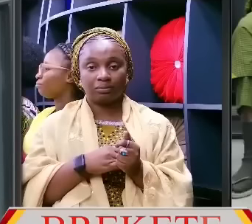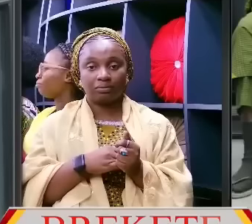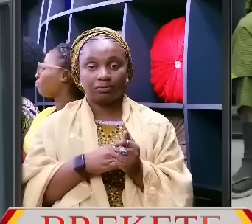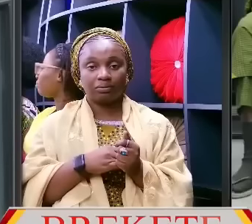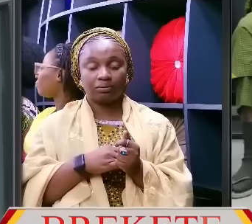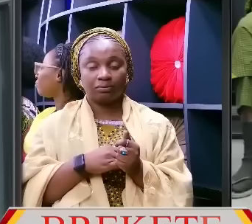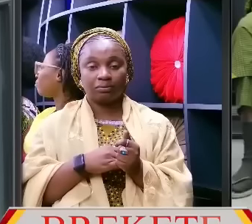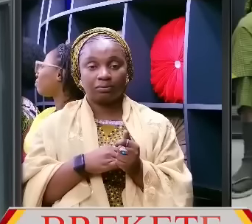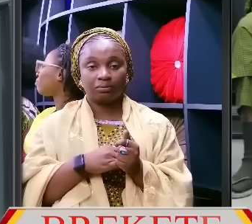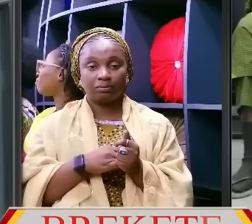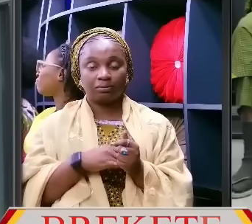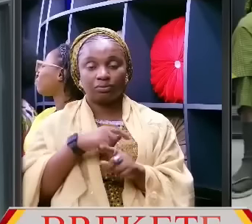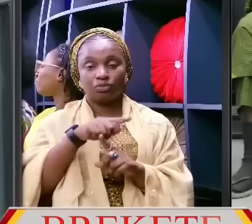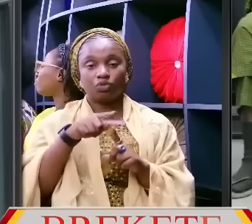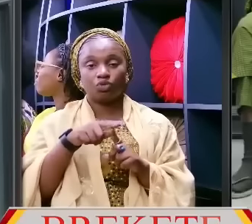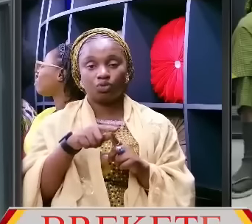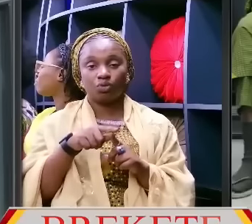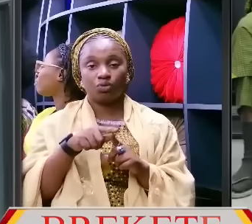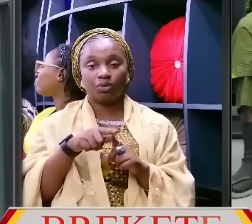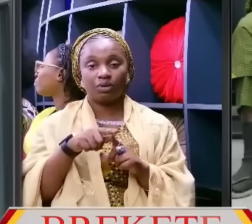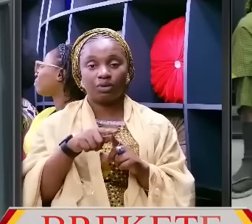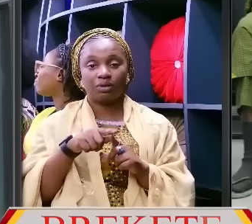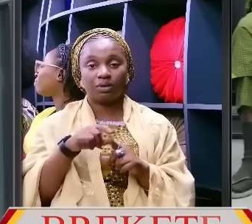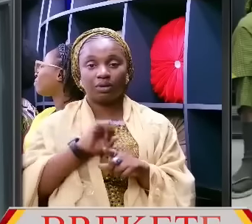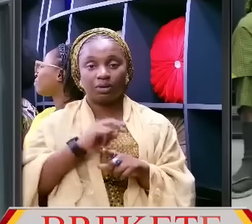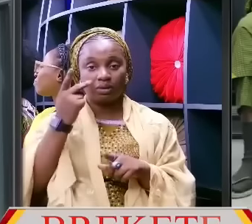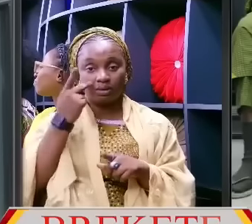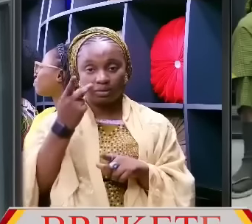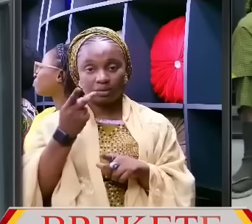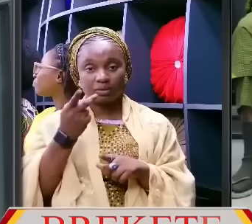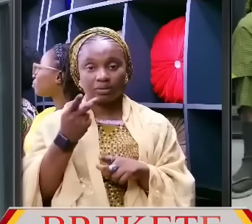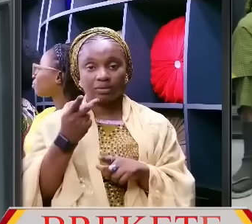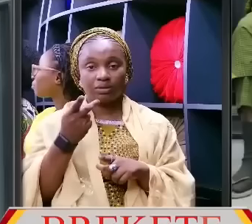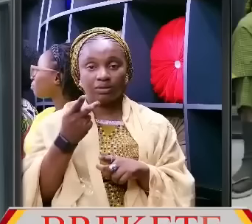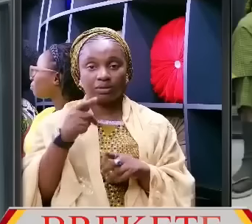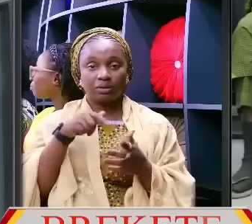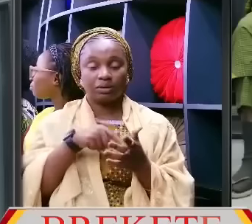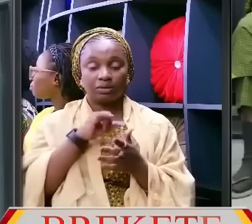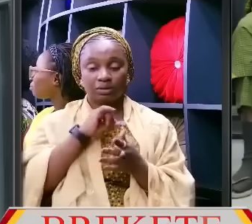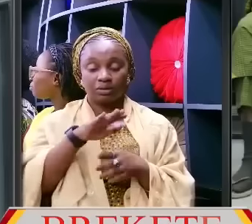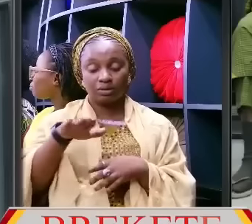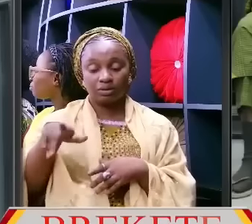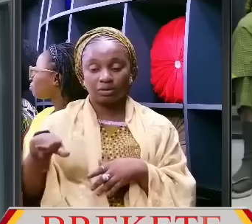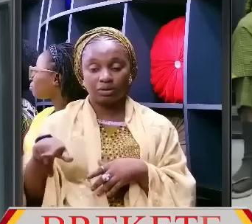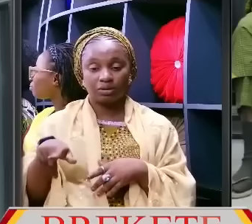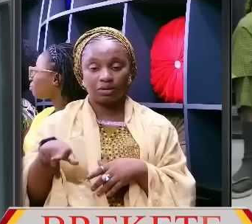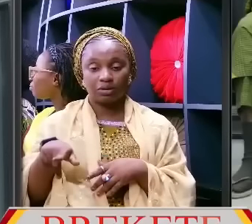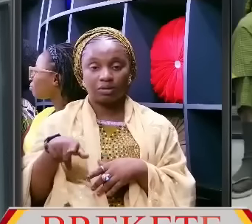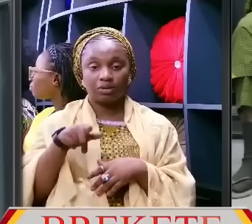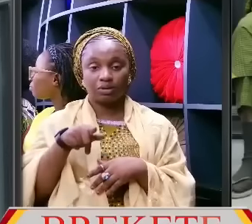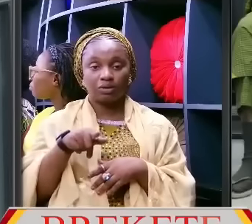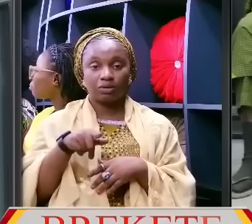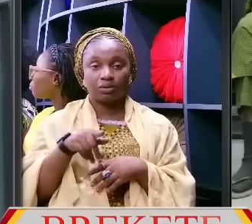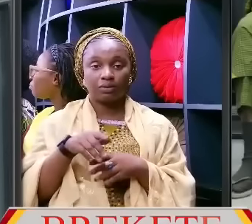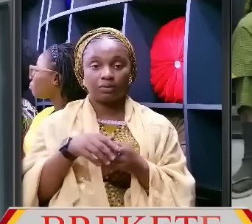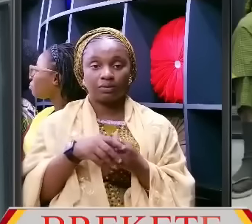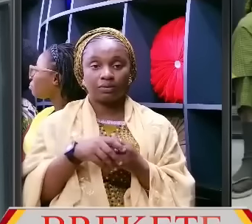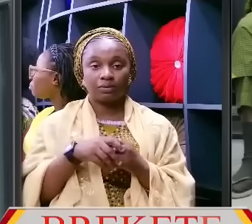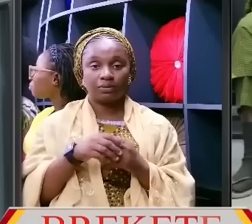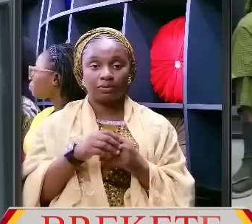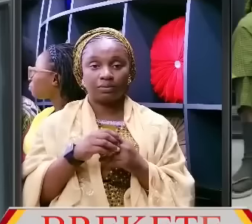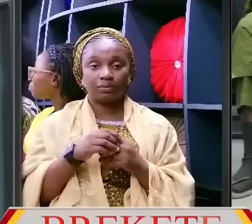you. Then for me, you see, this is son. Now go help me pray for that. He